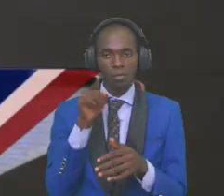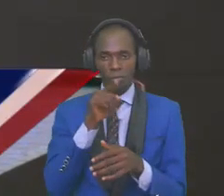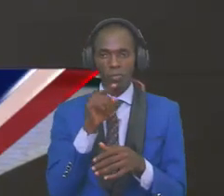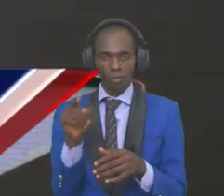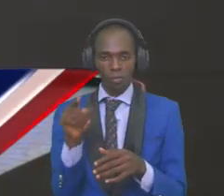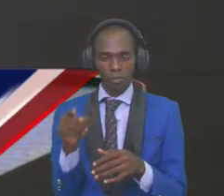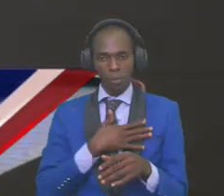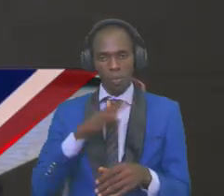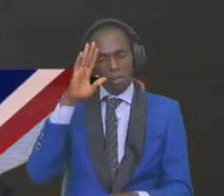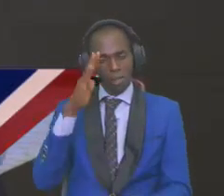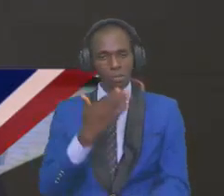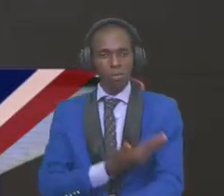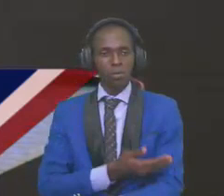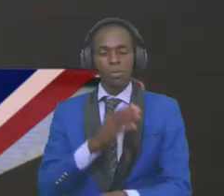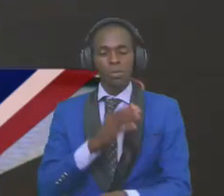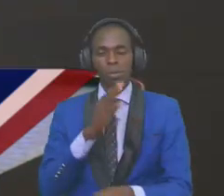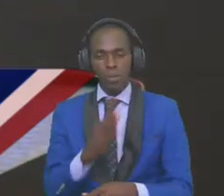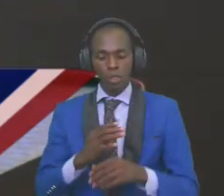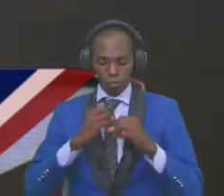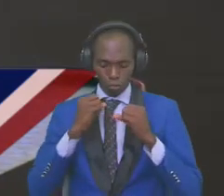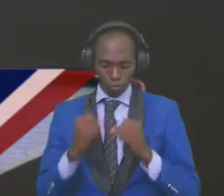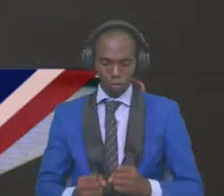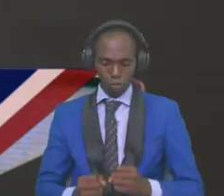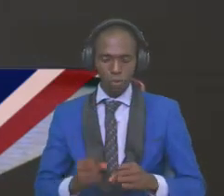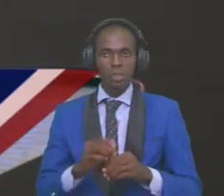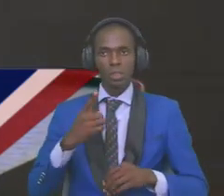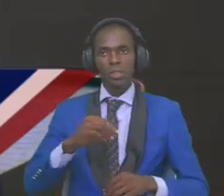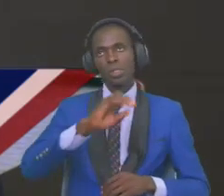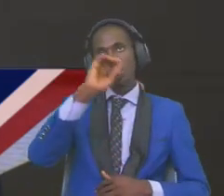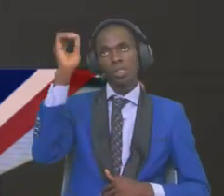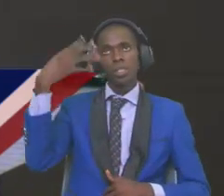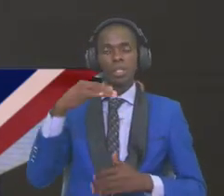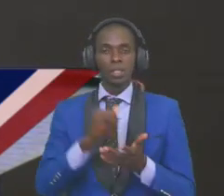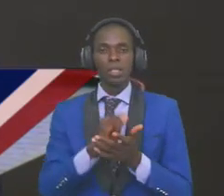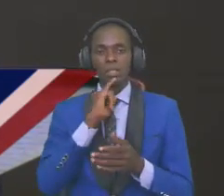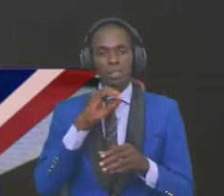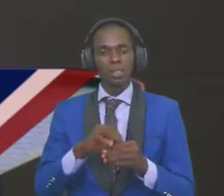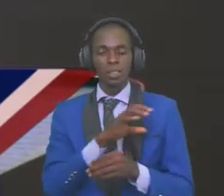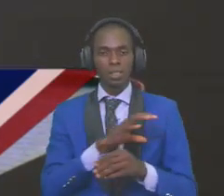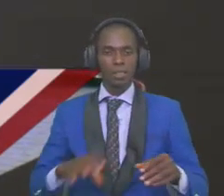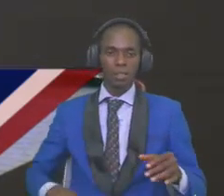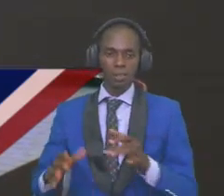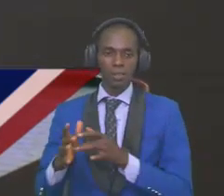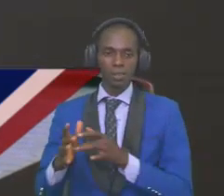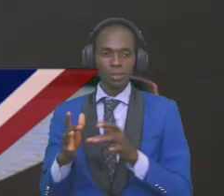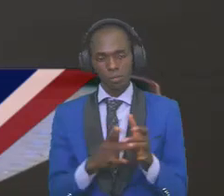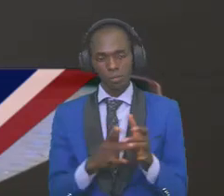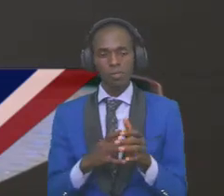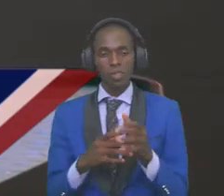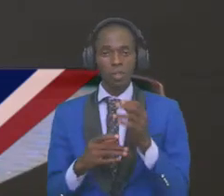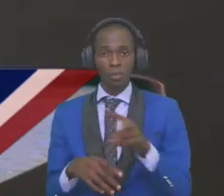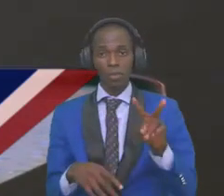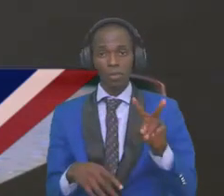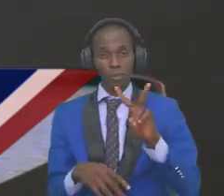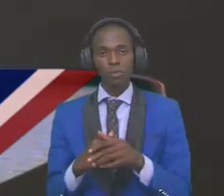my son, be strong in the grace that is in Christ Jesus. Verse 2,